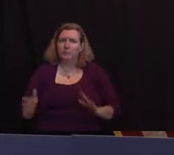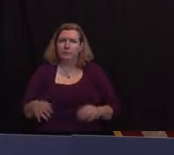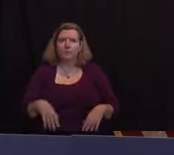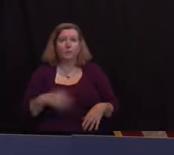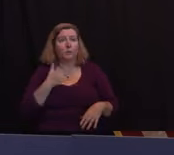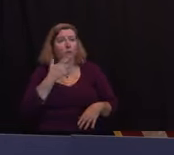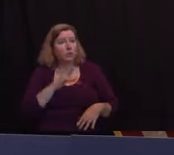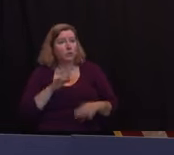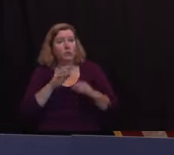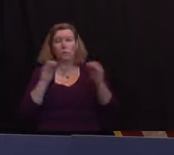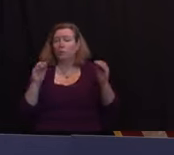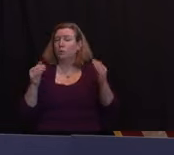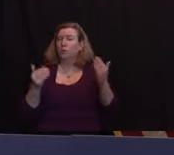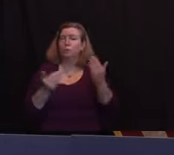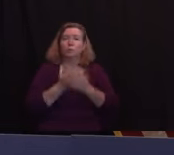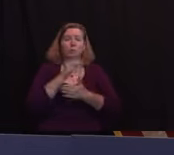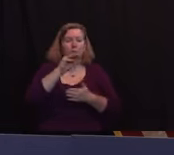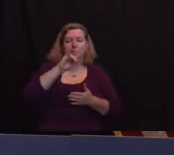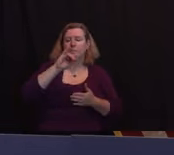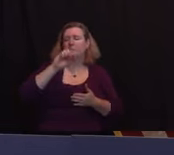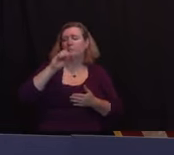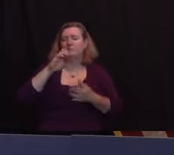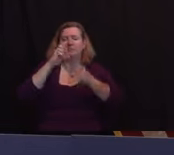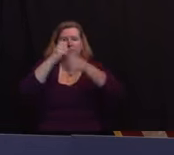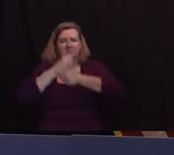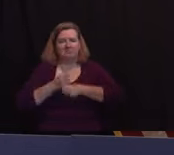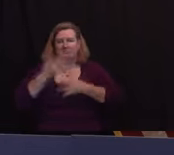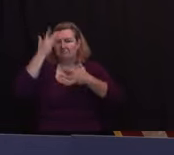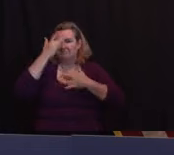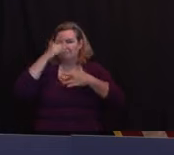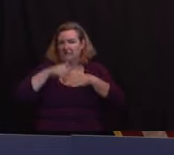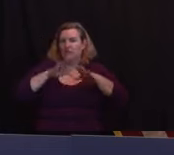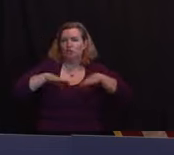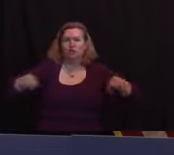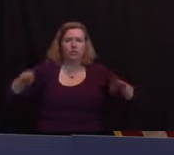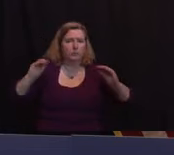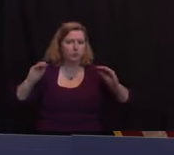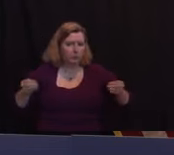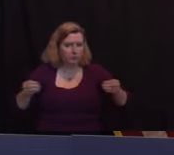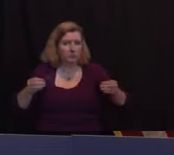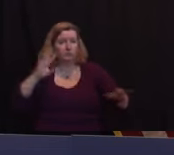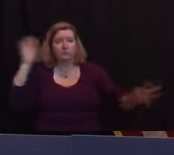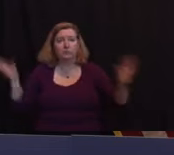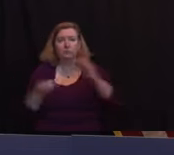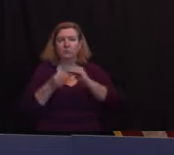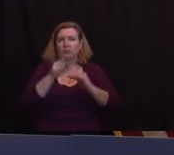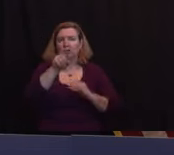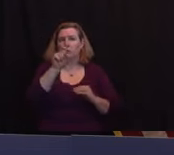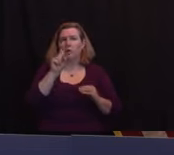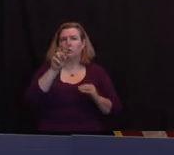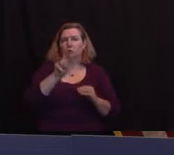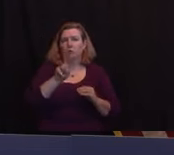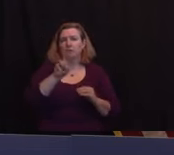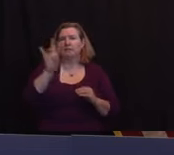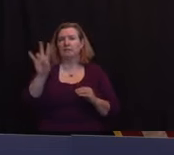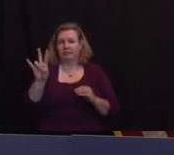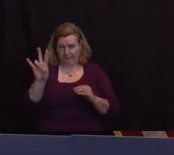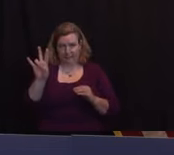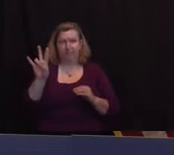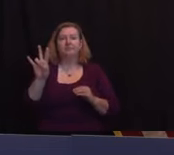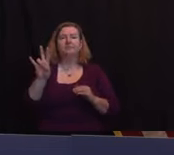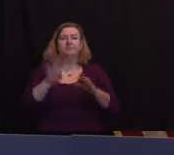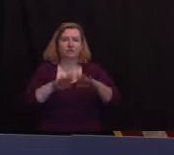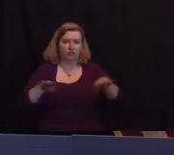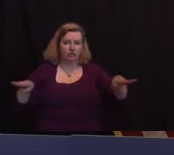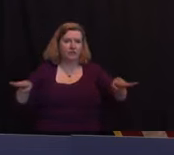multi-system inflammatory syndrome in children. We have had a cumulative case count of 127. None of the children right now are